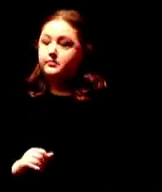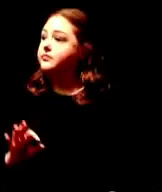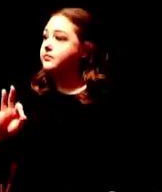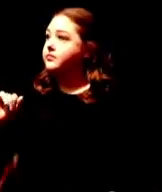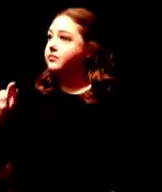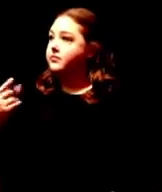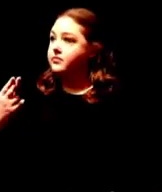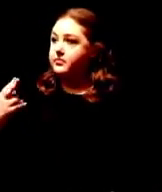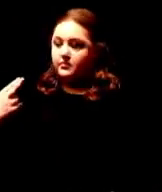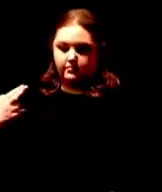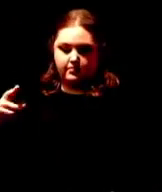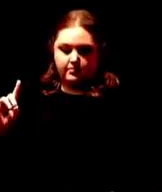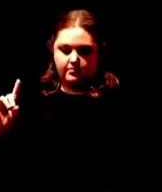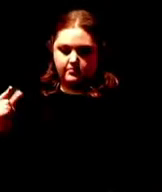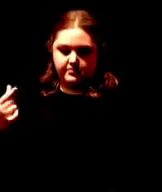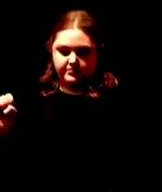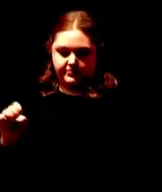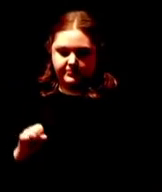Faith Hodge.